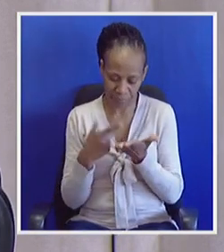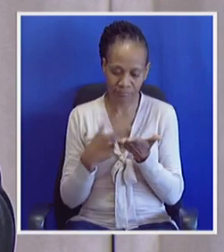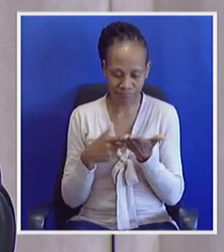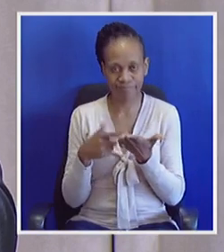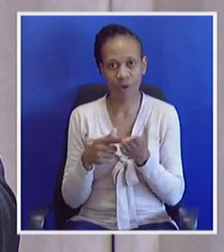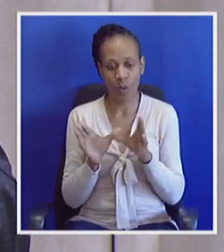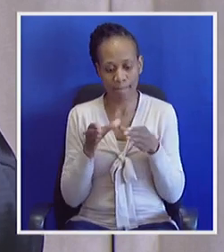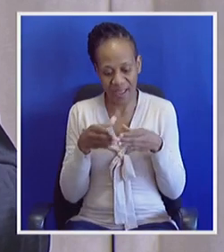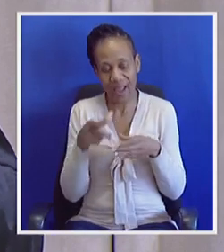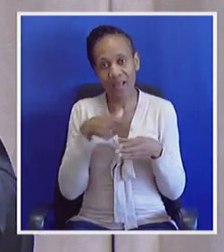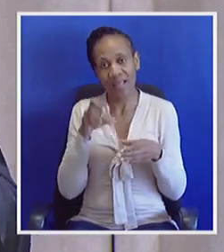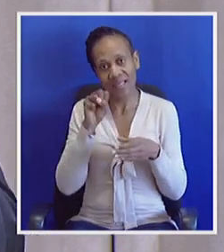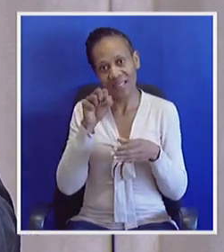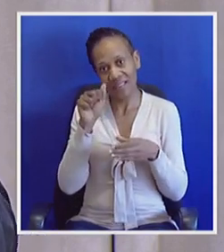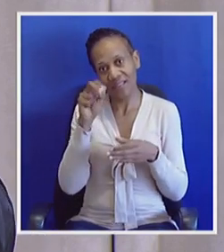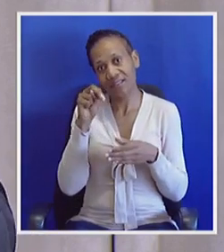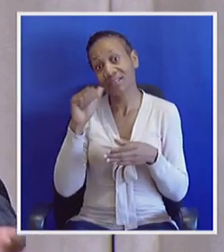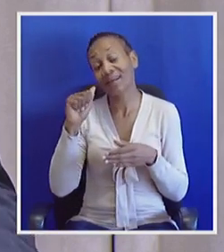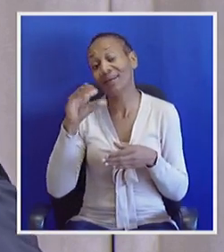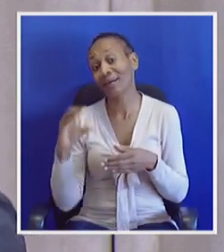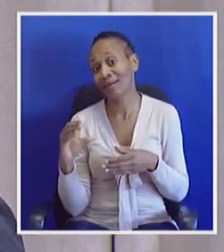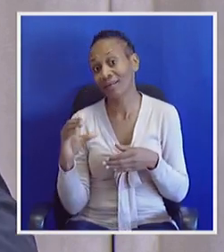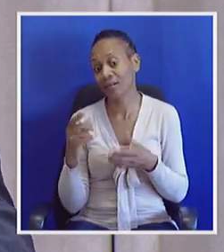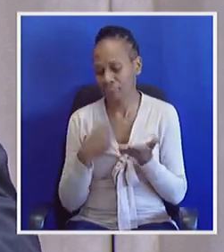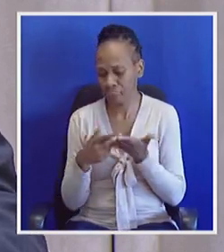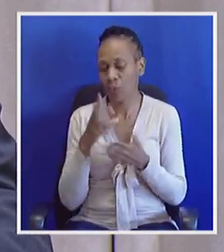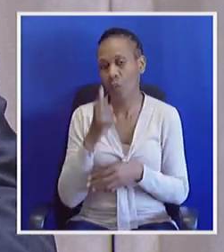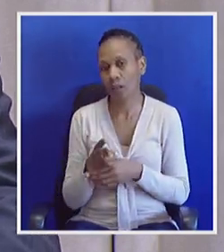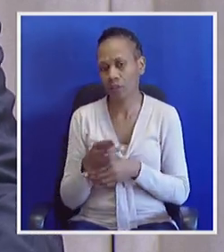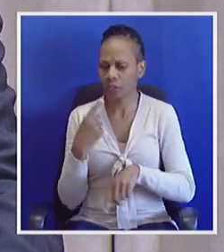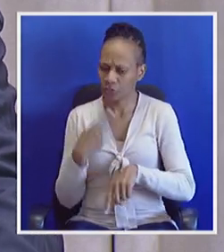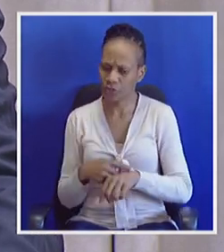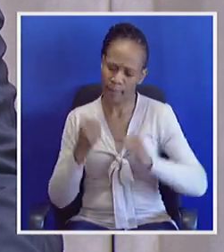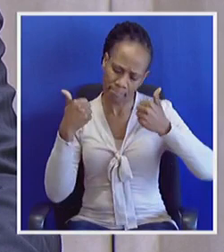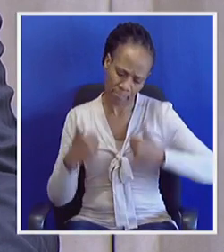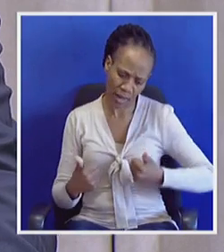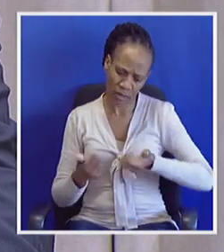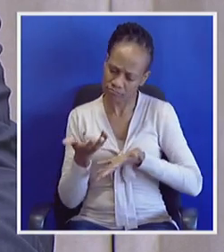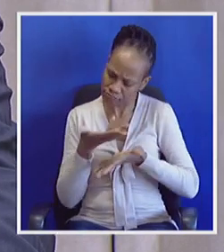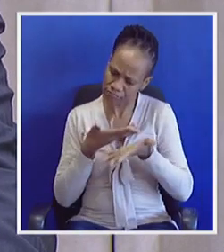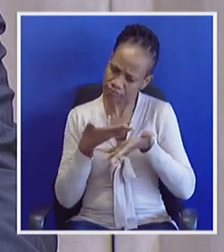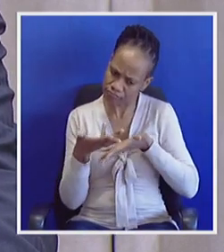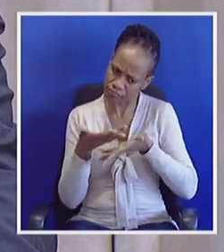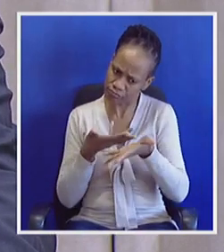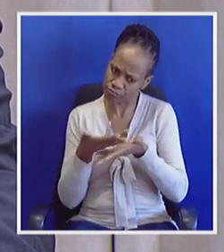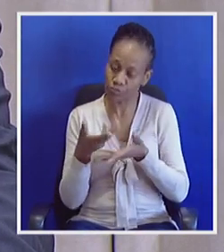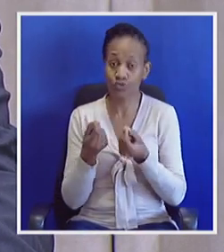SANAC family. Now that it has been raised, we will take time to discuss it. And